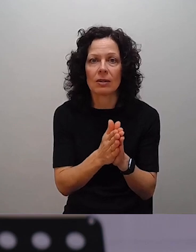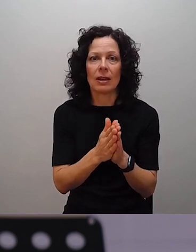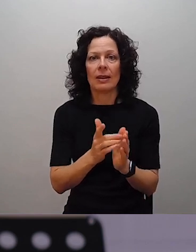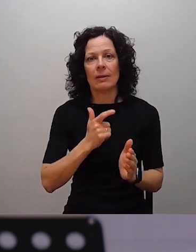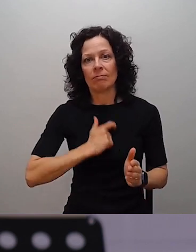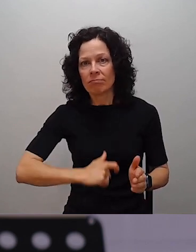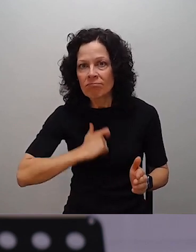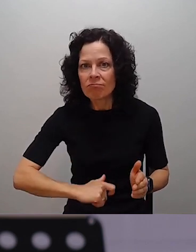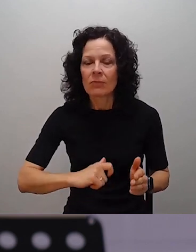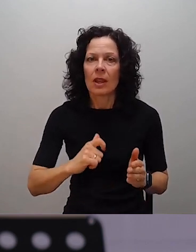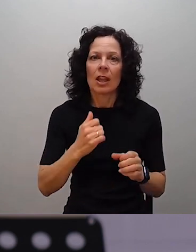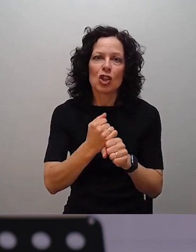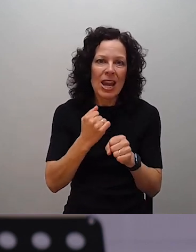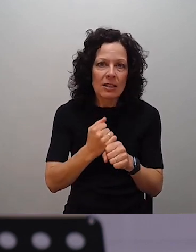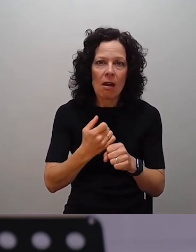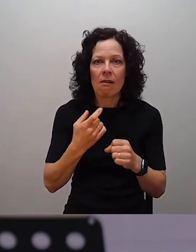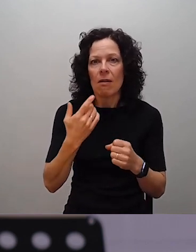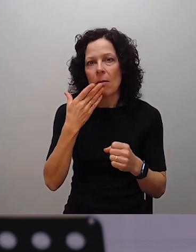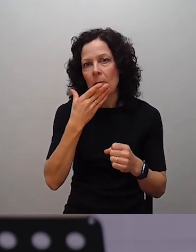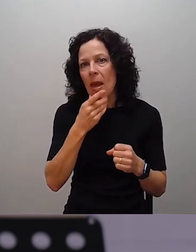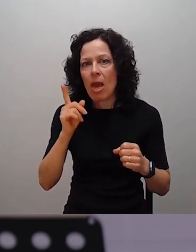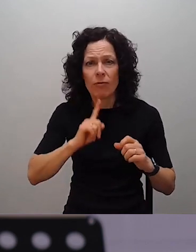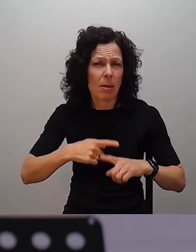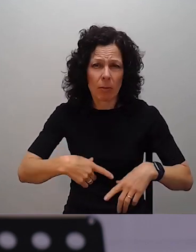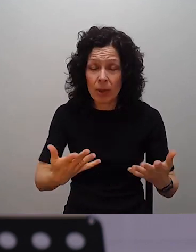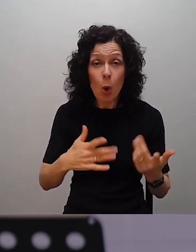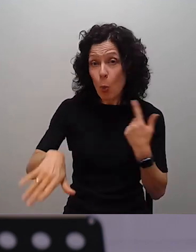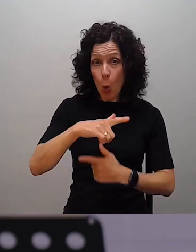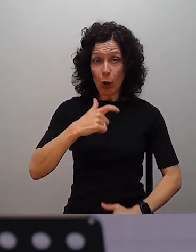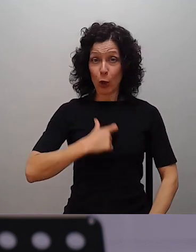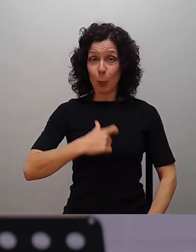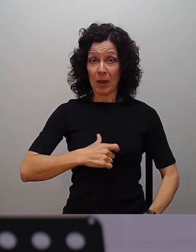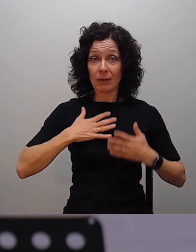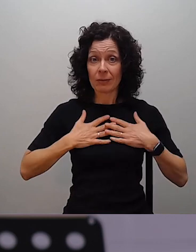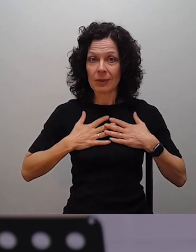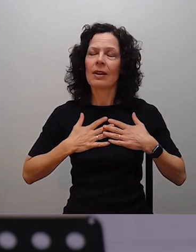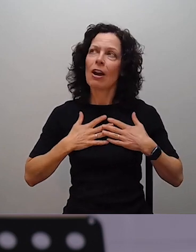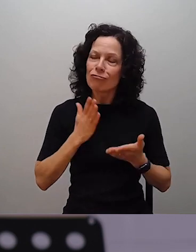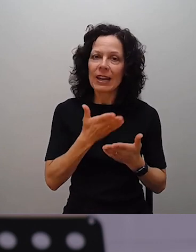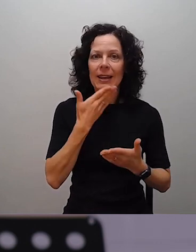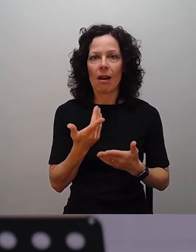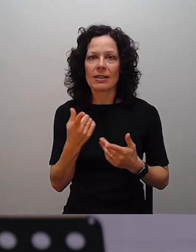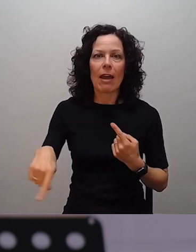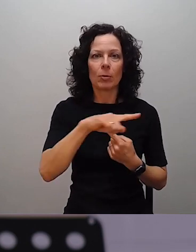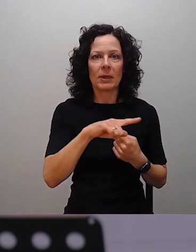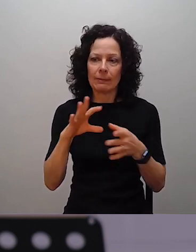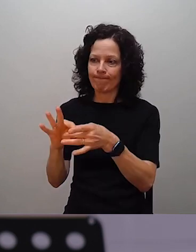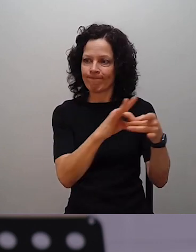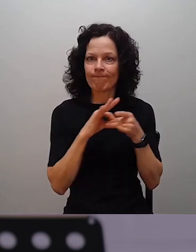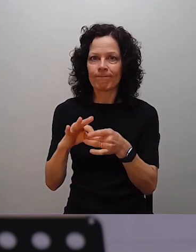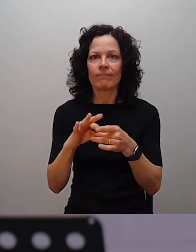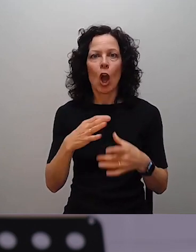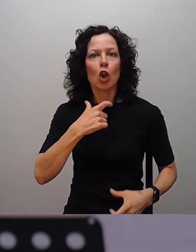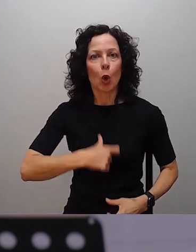whatever. You know, because at the end of the day, we're all humans, aren't we? So it's just nice to see everyone come together as human beings, and it's been really nice to see